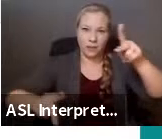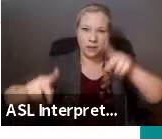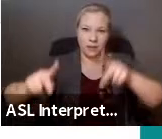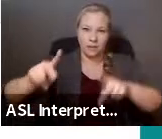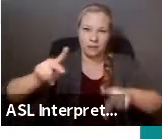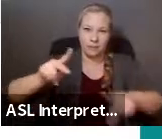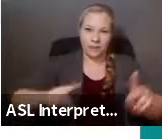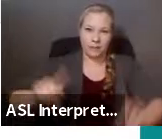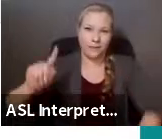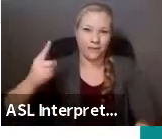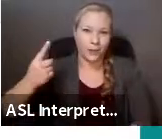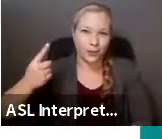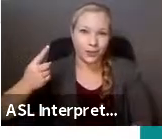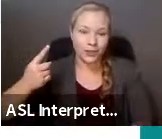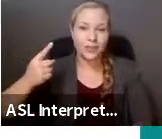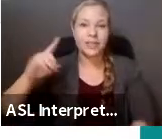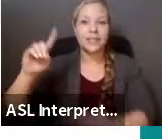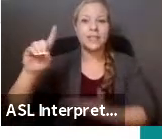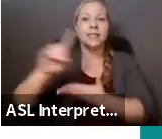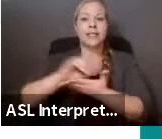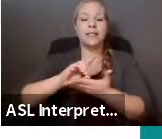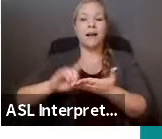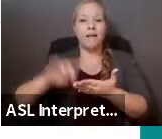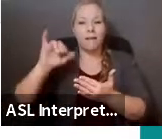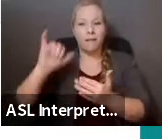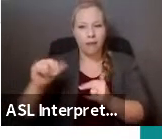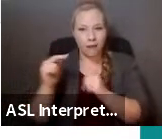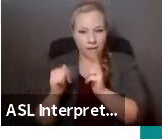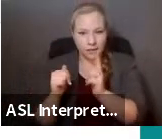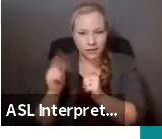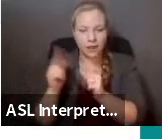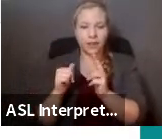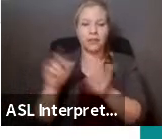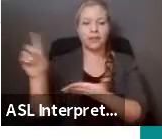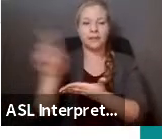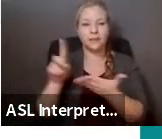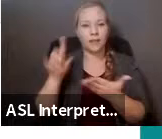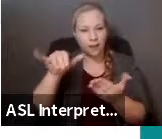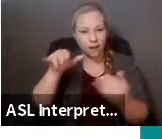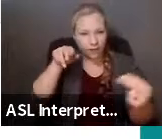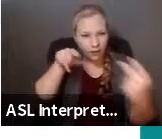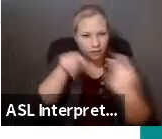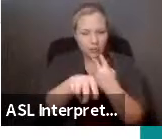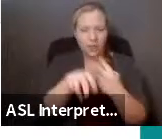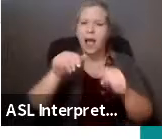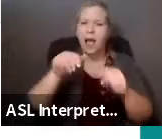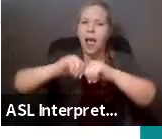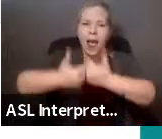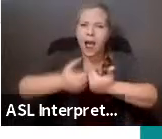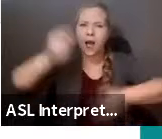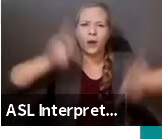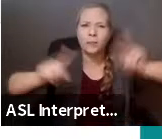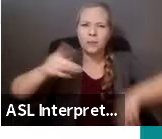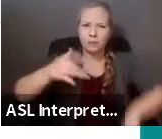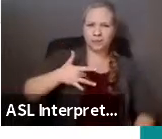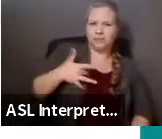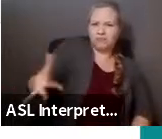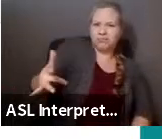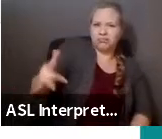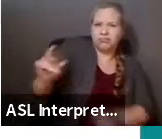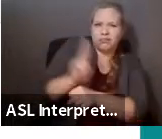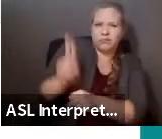facilities. I think, really thinking about how people are going to be moving through this space. Next